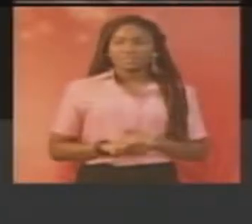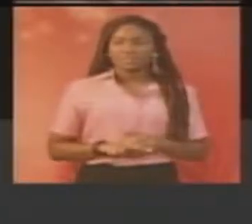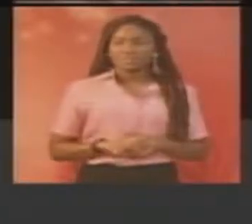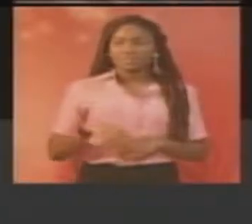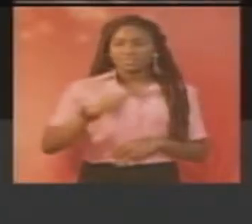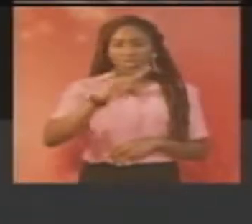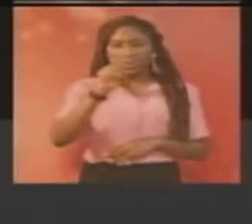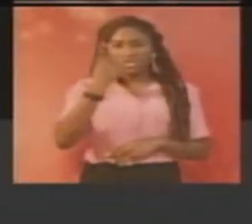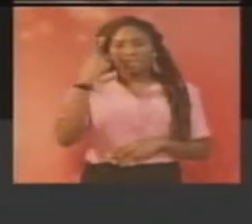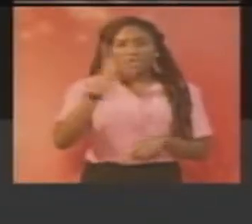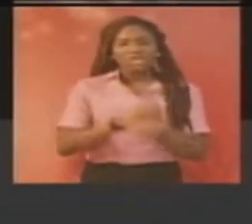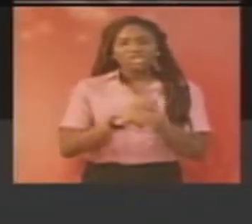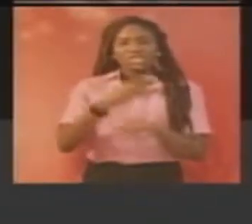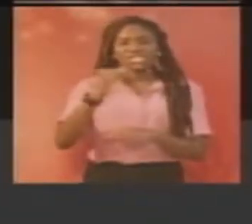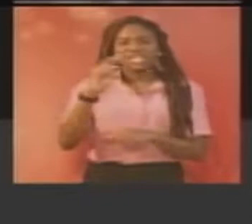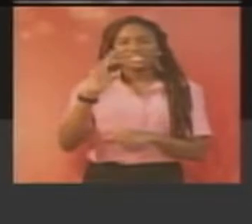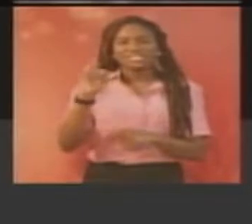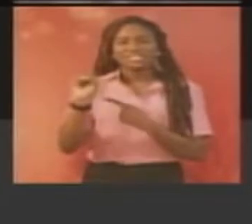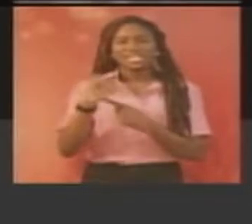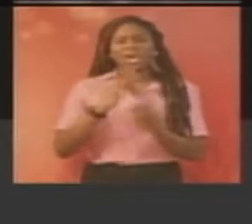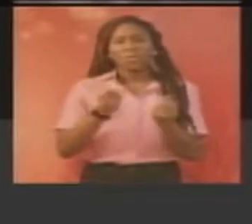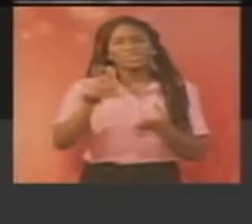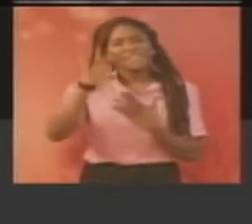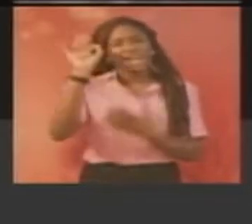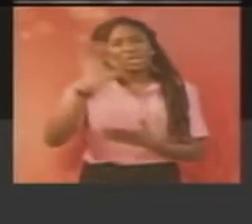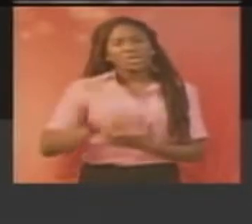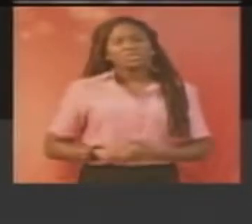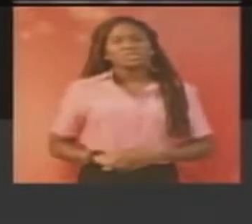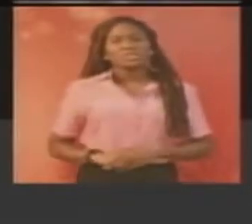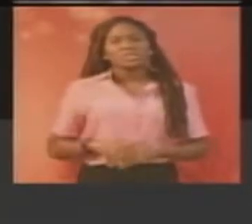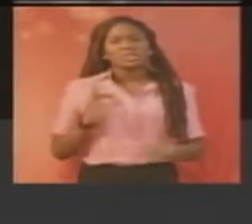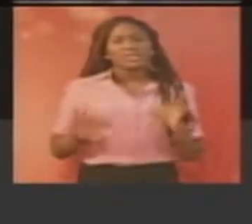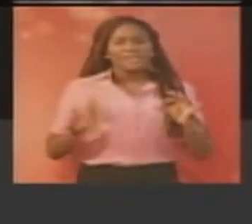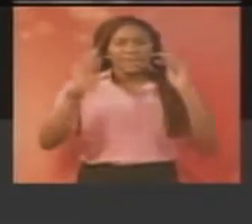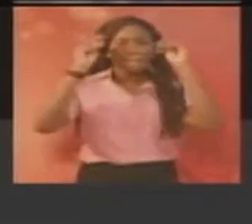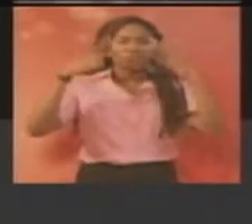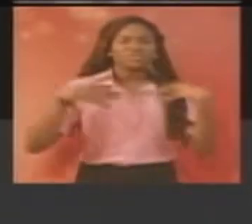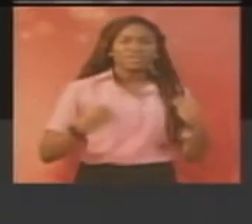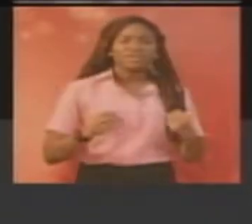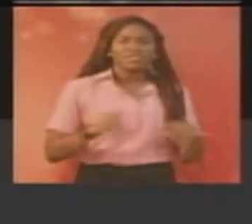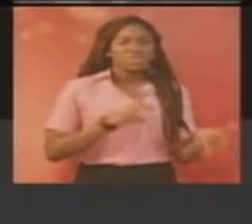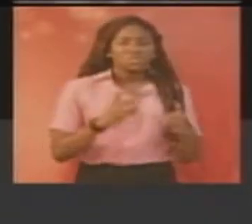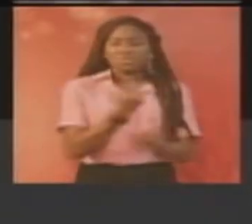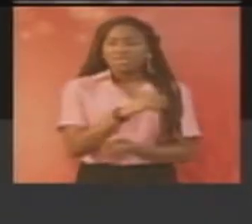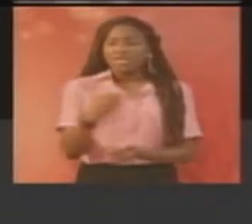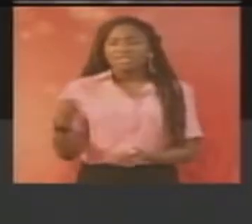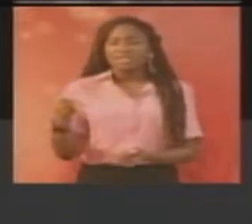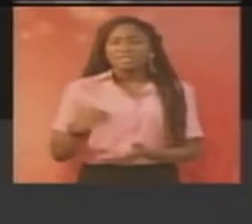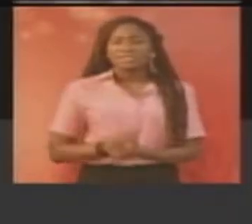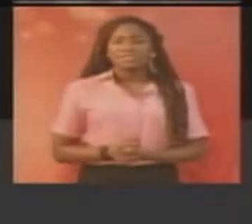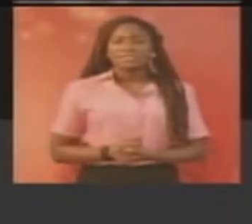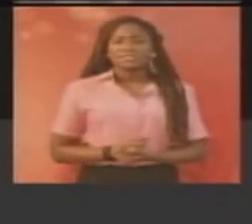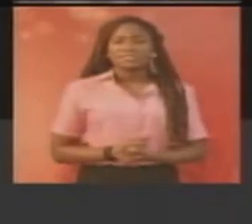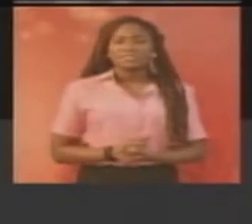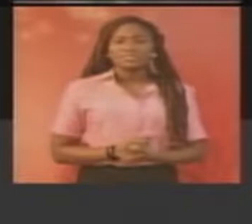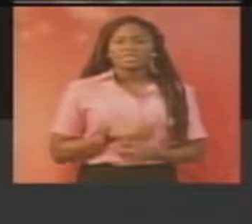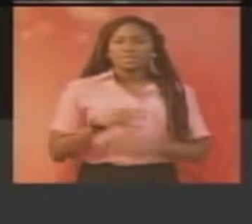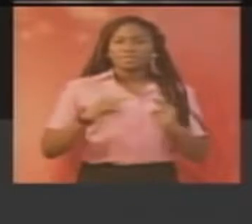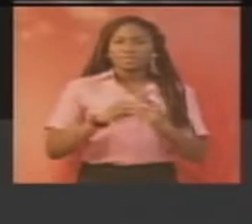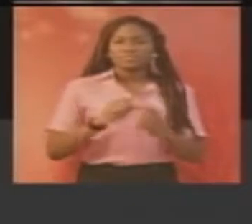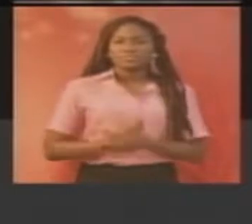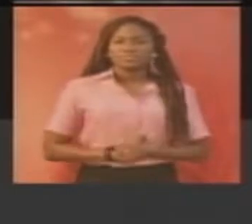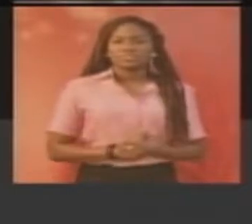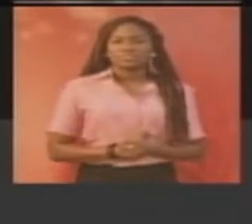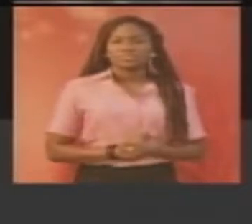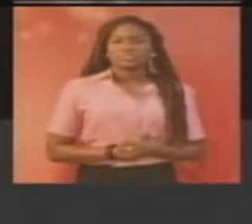for Dr. Hines. I wanted to find out if the Ministry of Health has done anything with respect to the matter